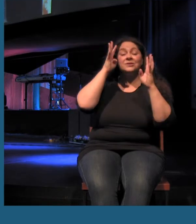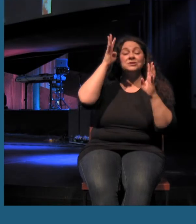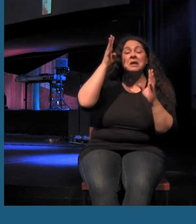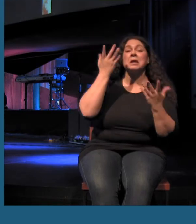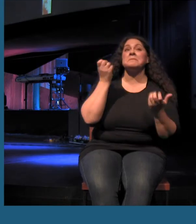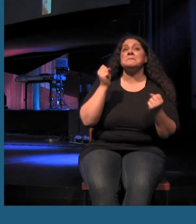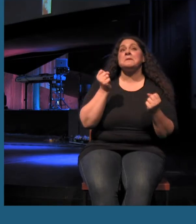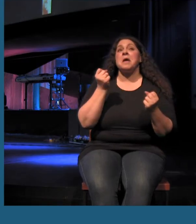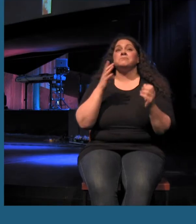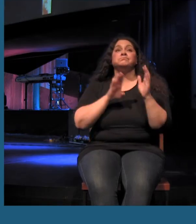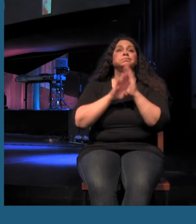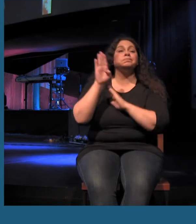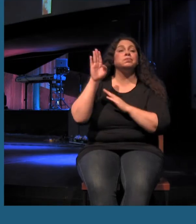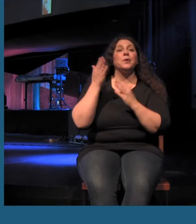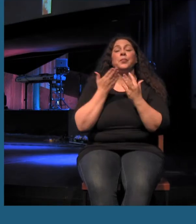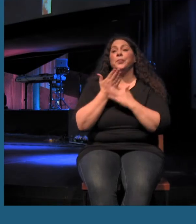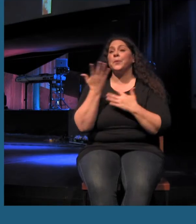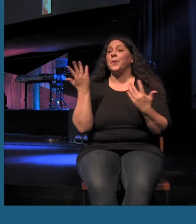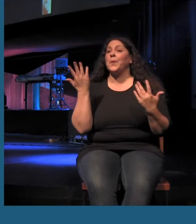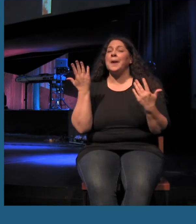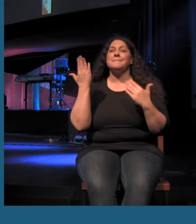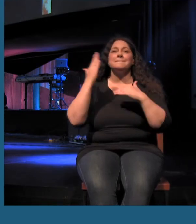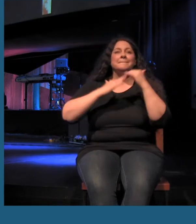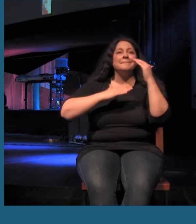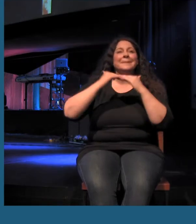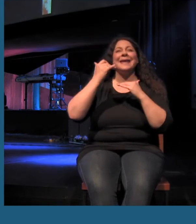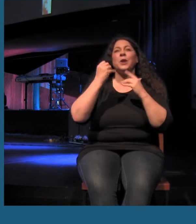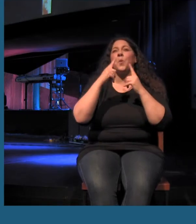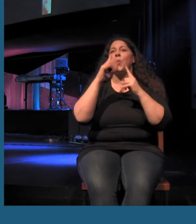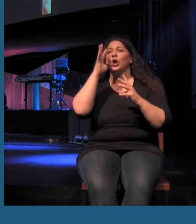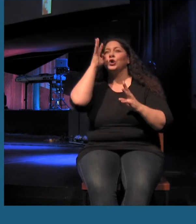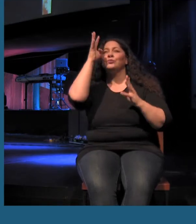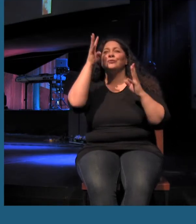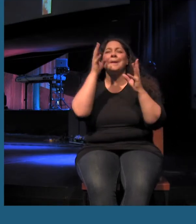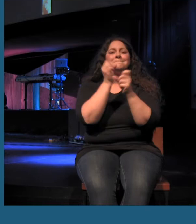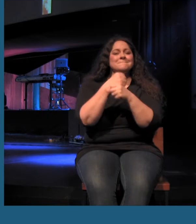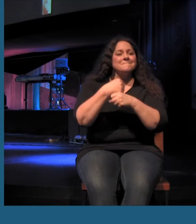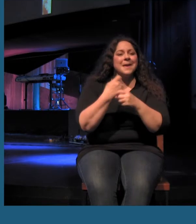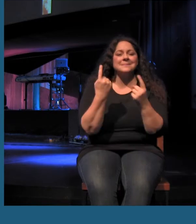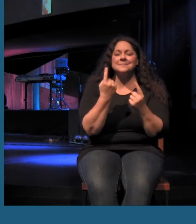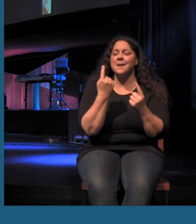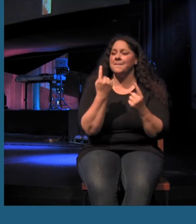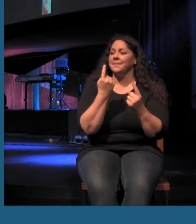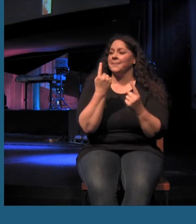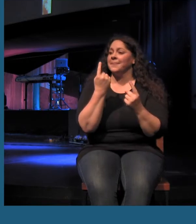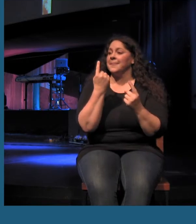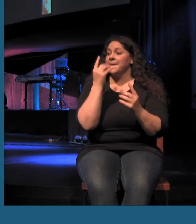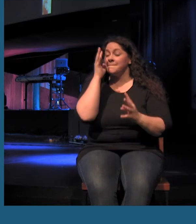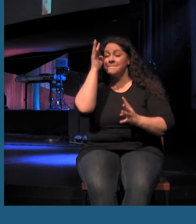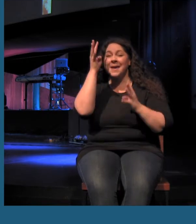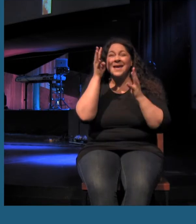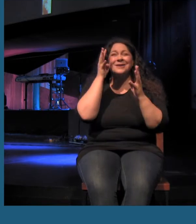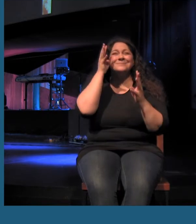by building or creating something. Imagination can be